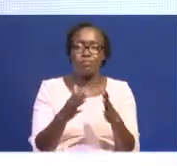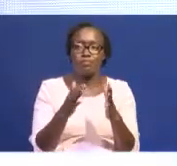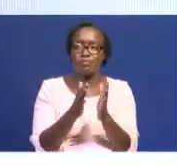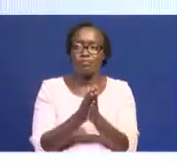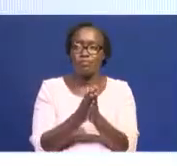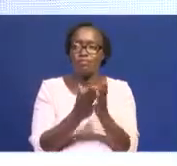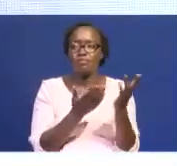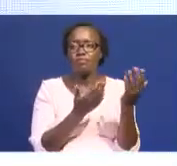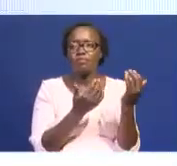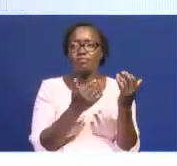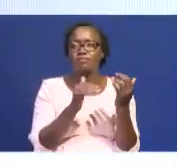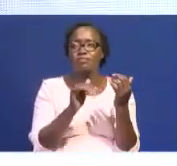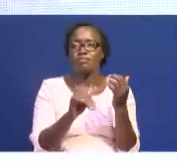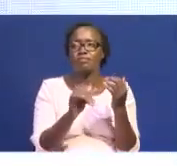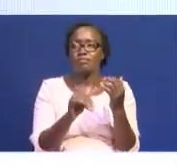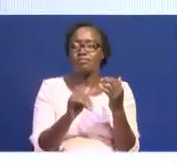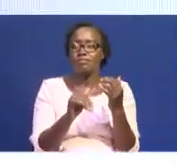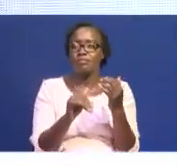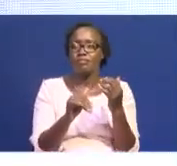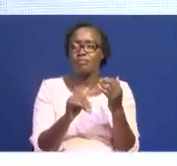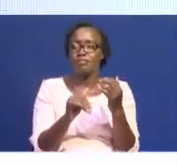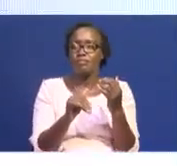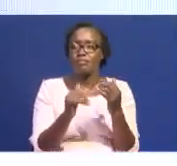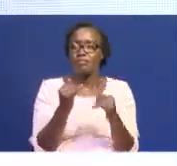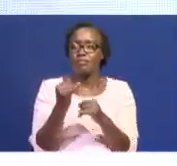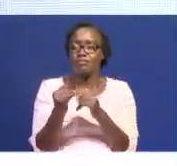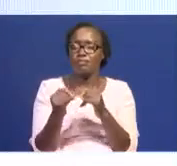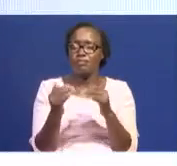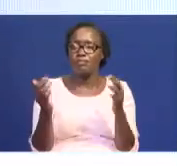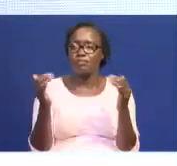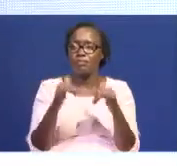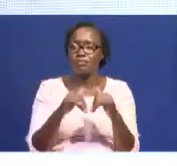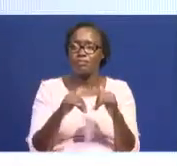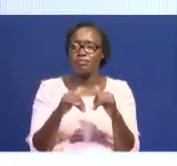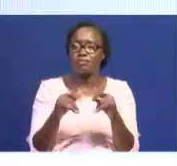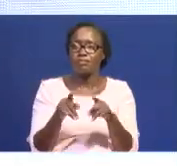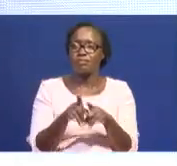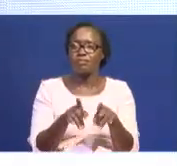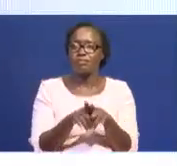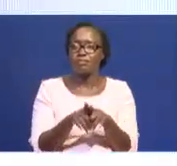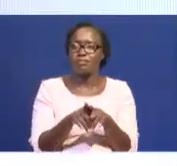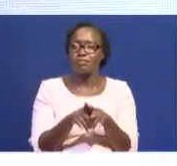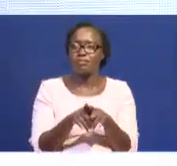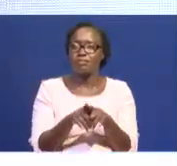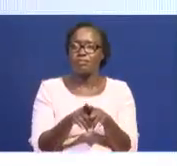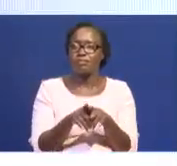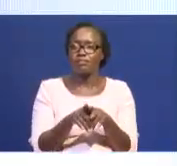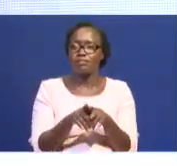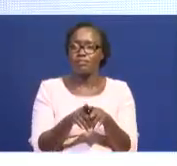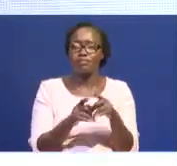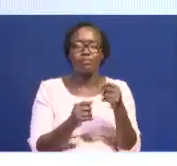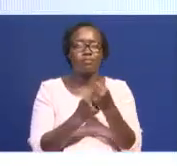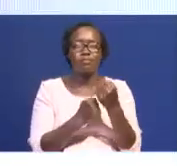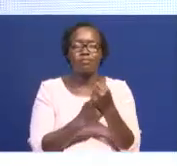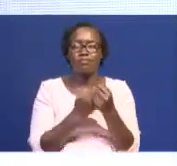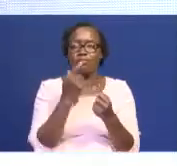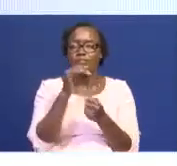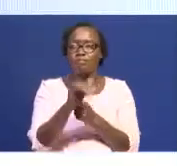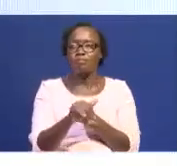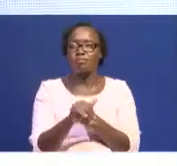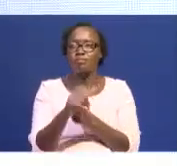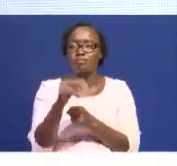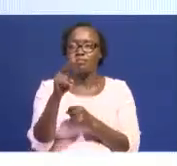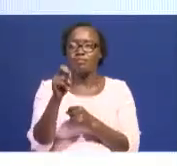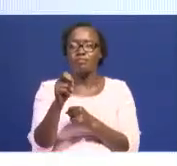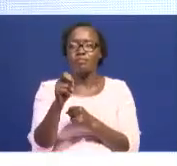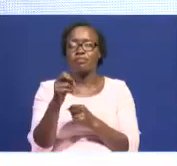hope at the end of our convention, we will also enhance that foundation so that 20,